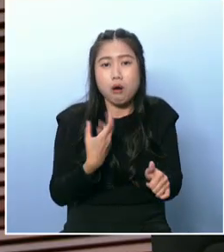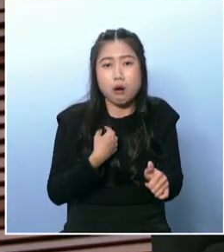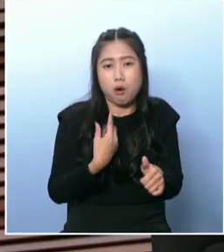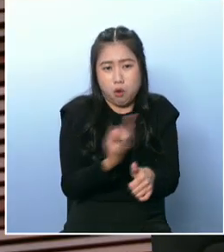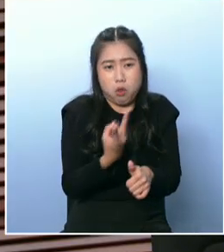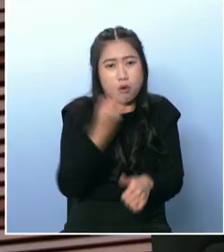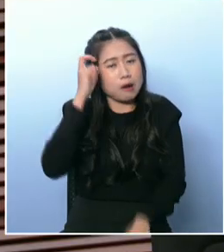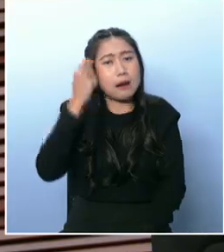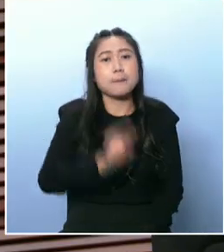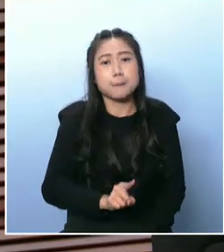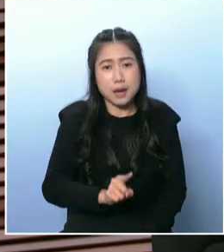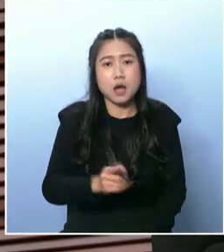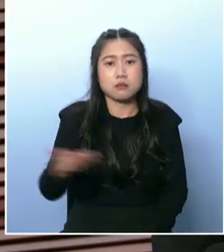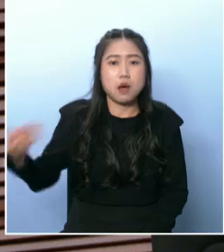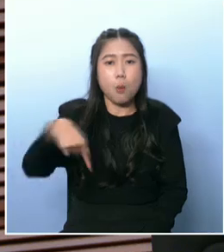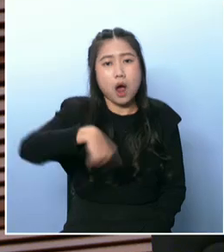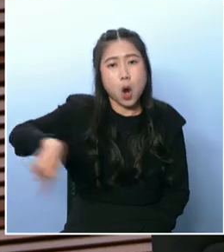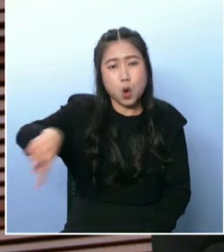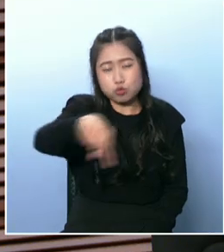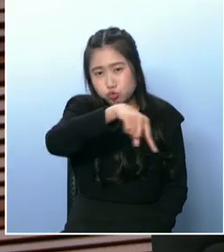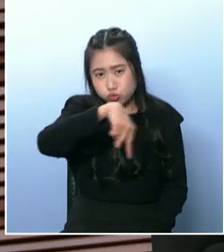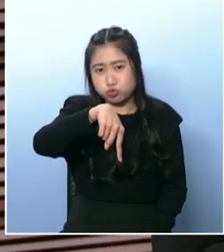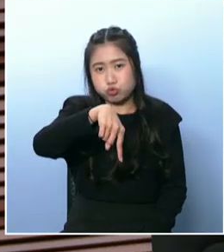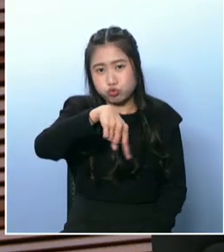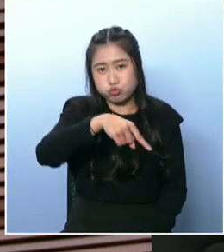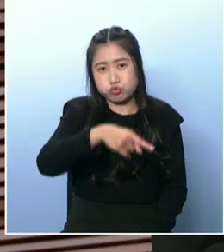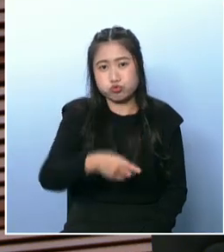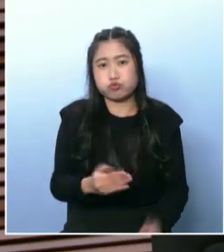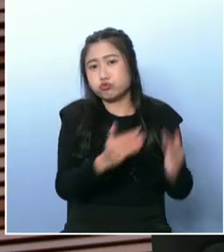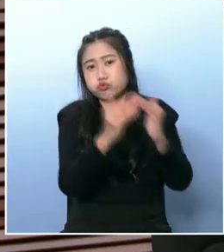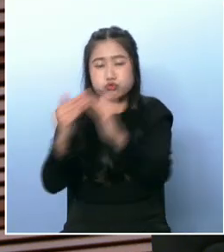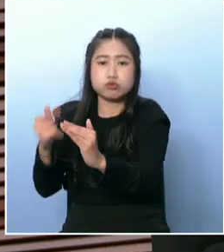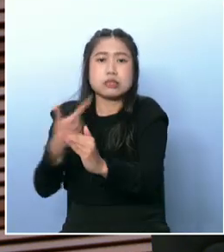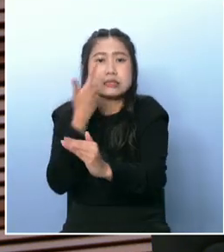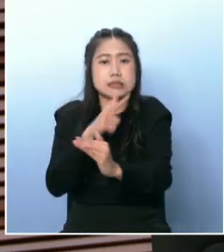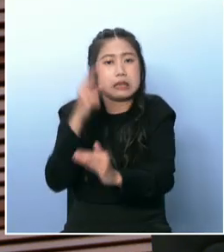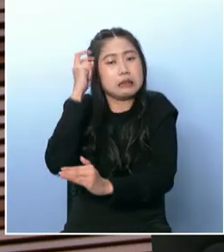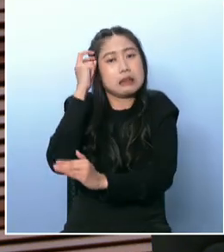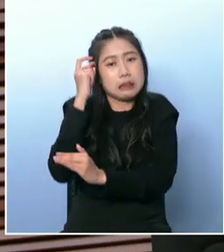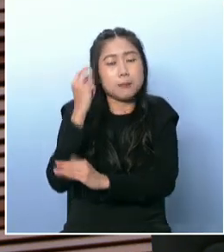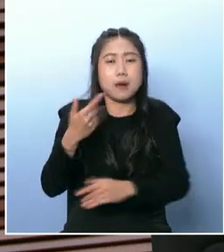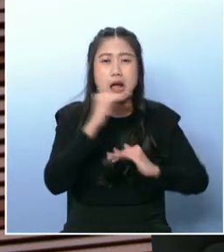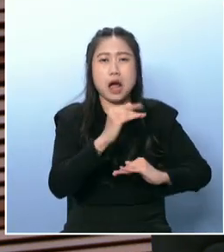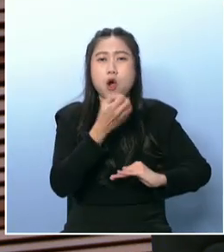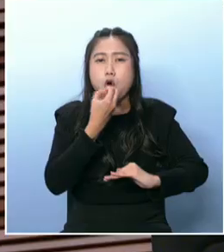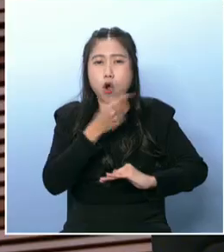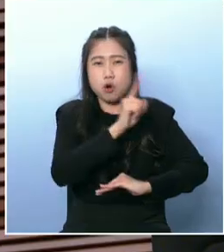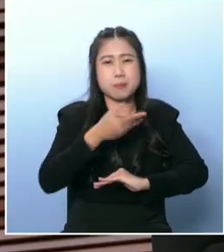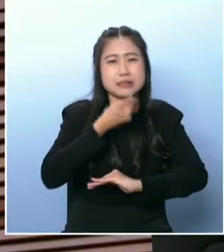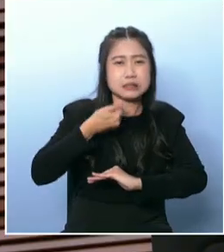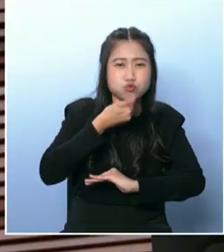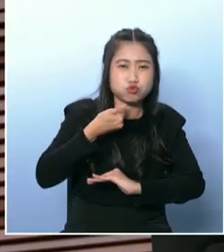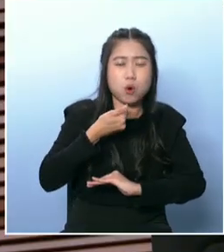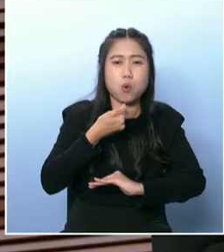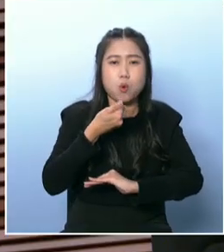asking for more supply of daycare services, maybe it's better for the couple to go and live in the